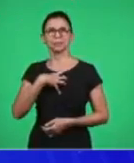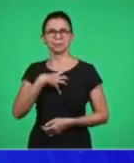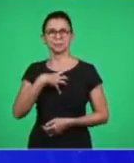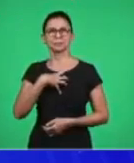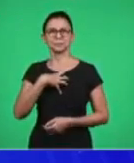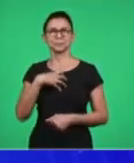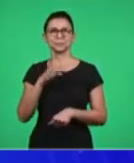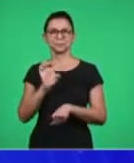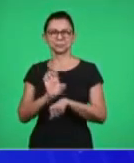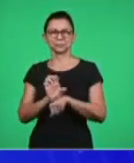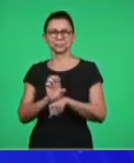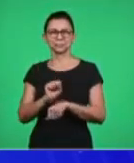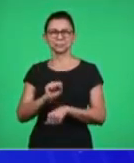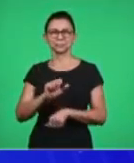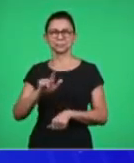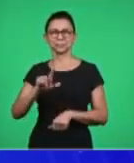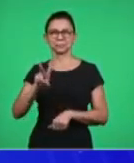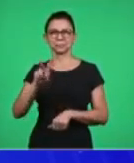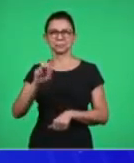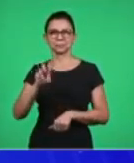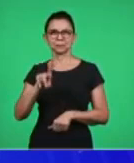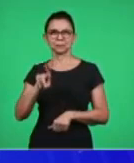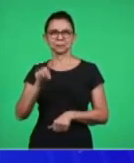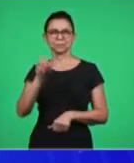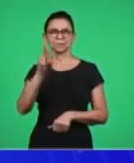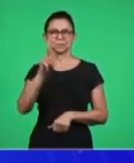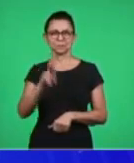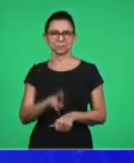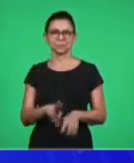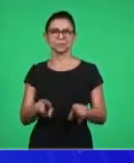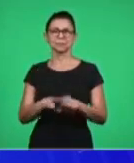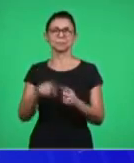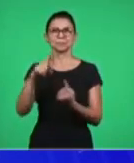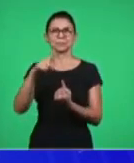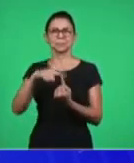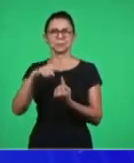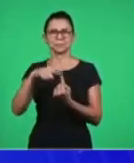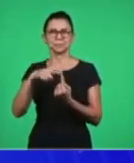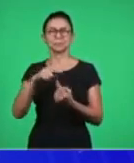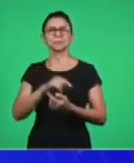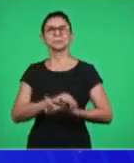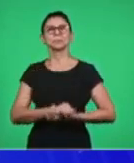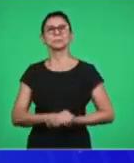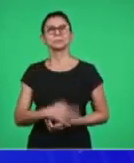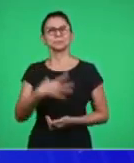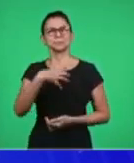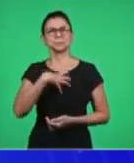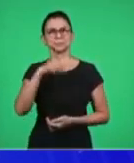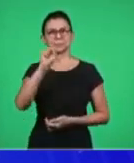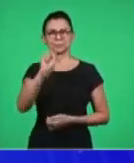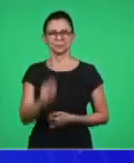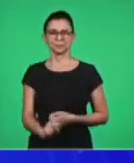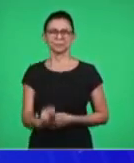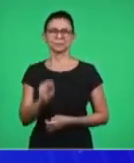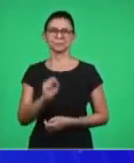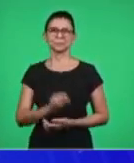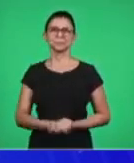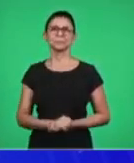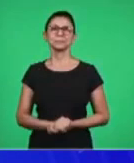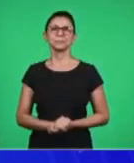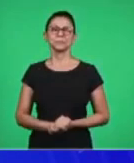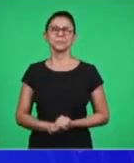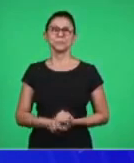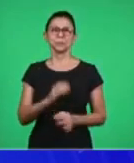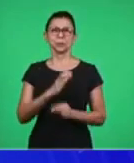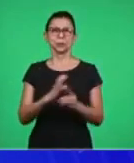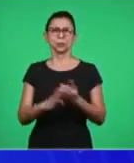and Salvador, in the state of Bahia. Also the brethren and family members of Teixeira de Freitas in south of Bahia in Brazil.